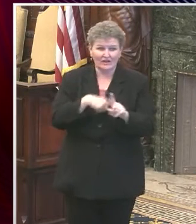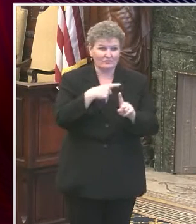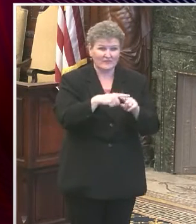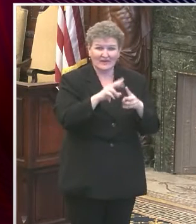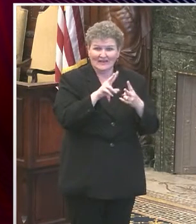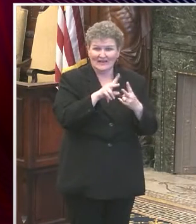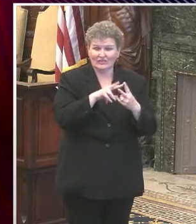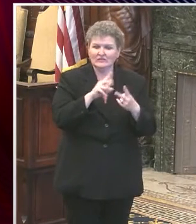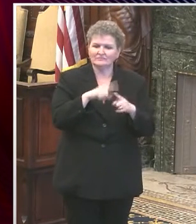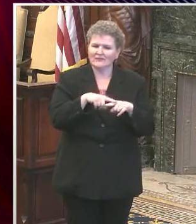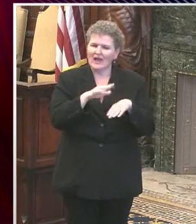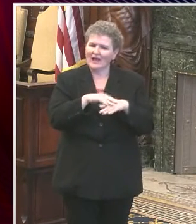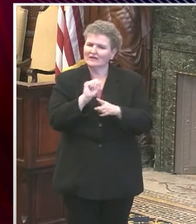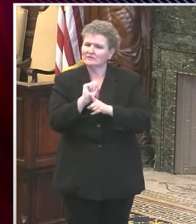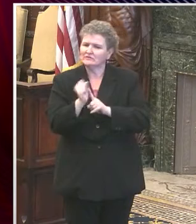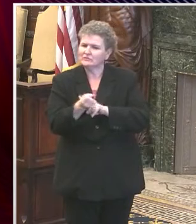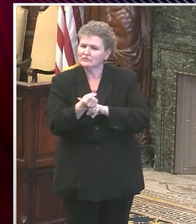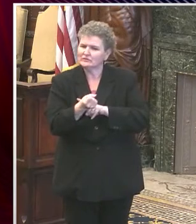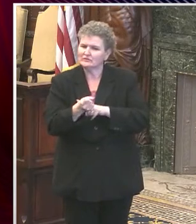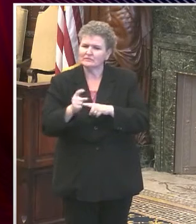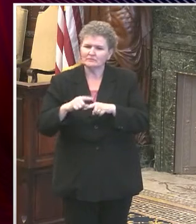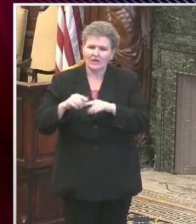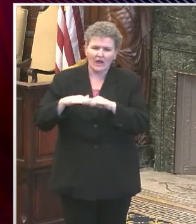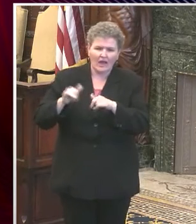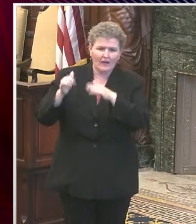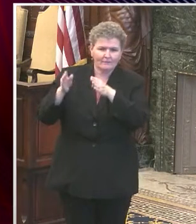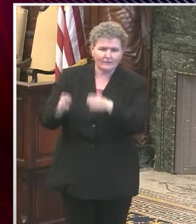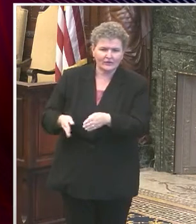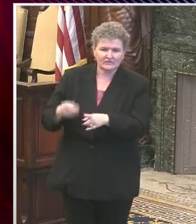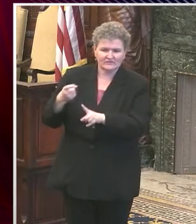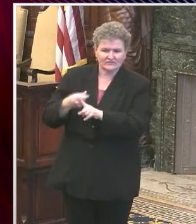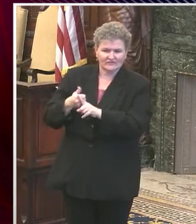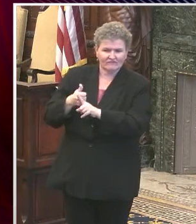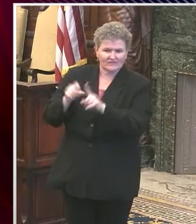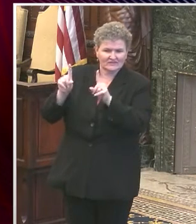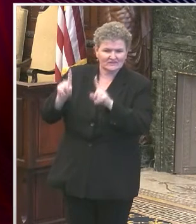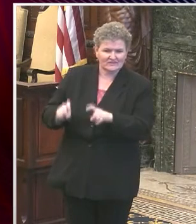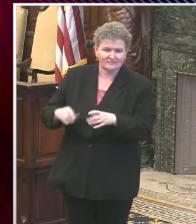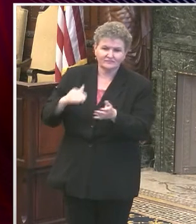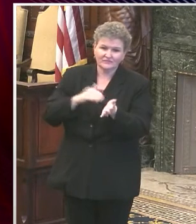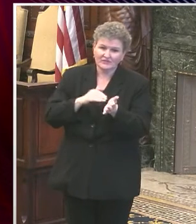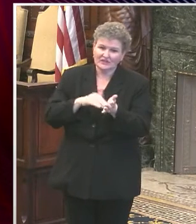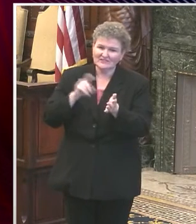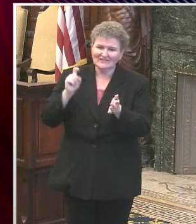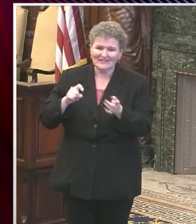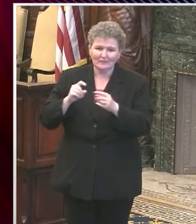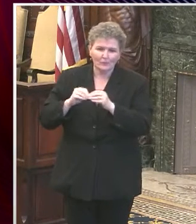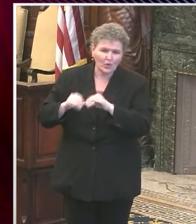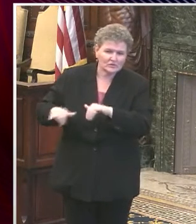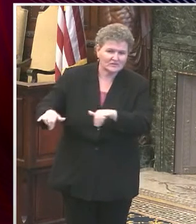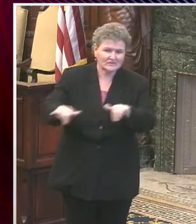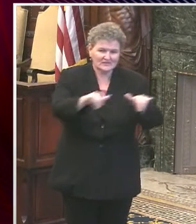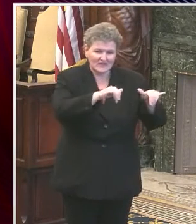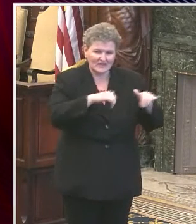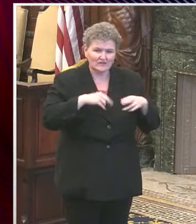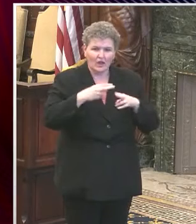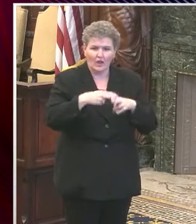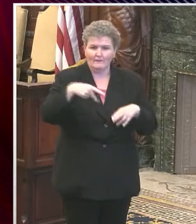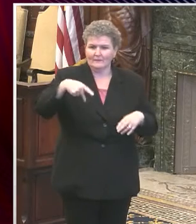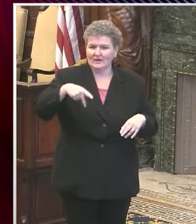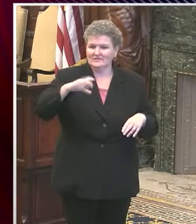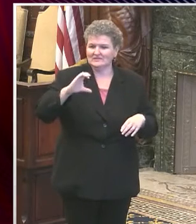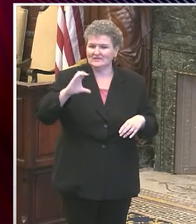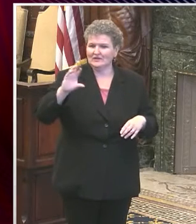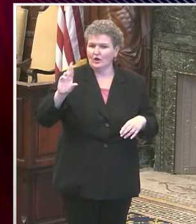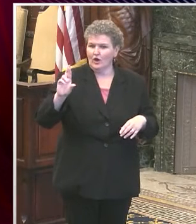situation of the person that's being tested at the time. And doctors may need to do a standard test, what's called a PCR test, at the same time